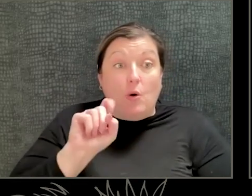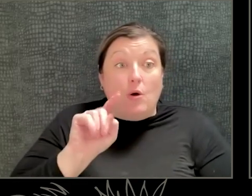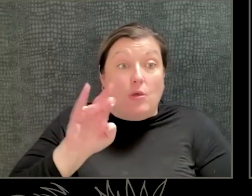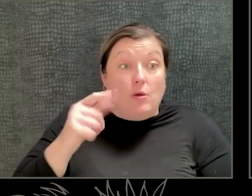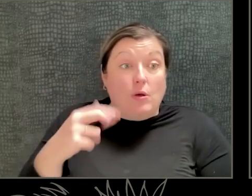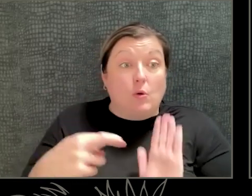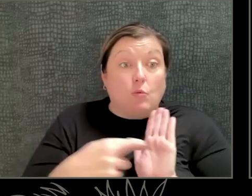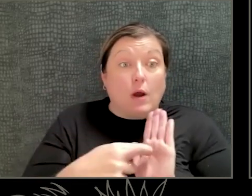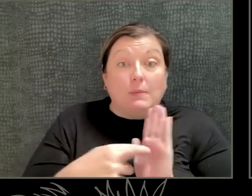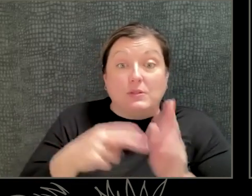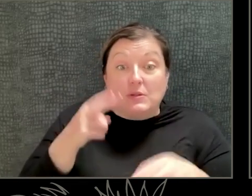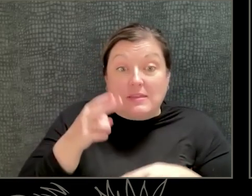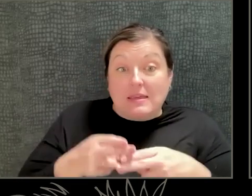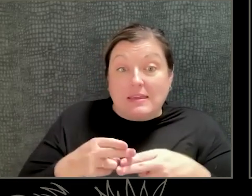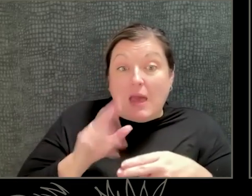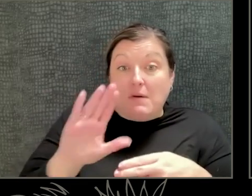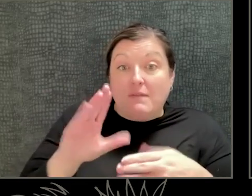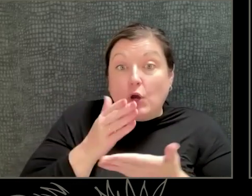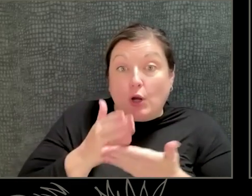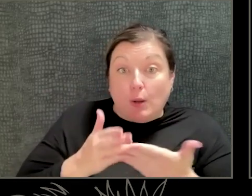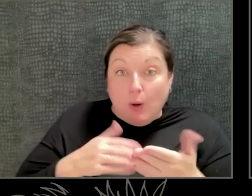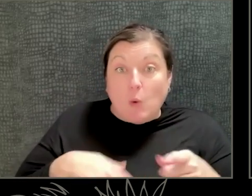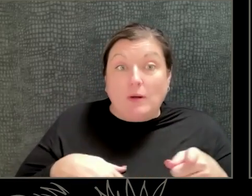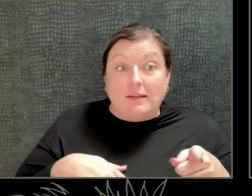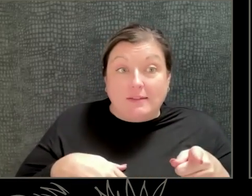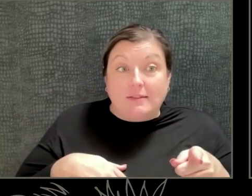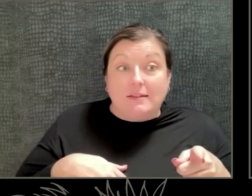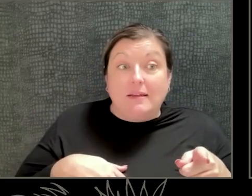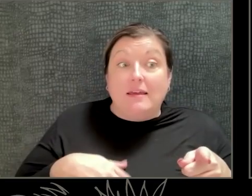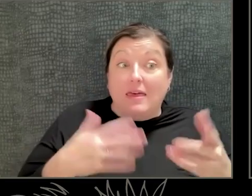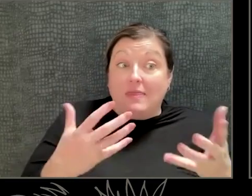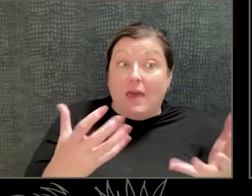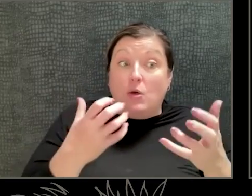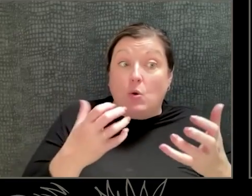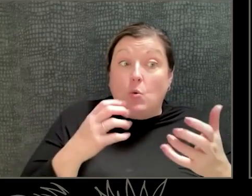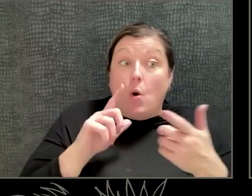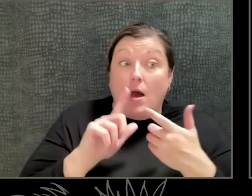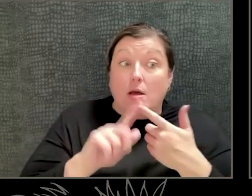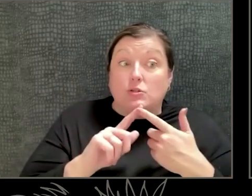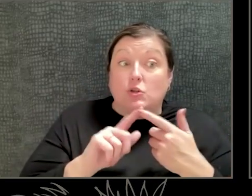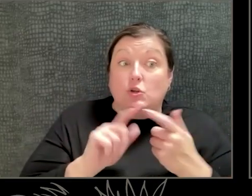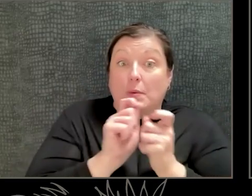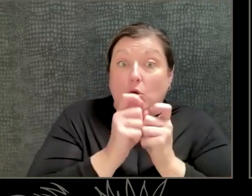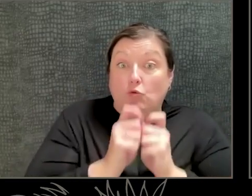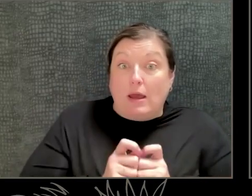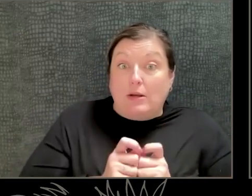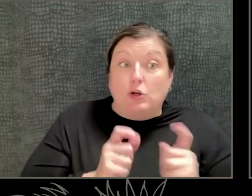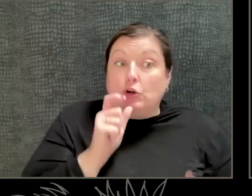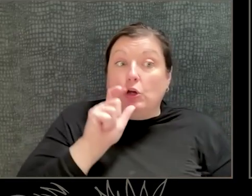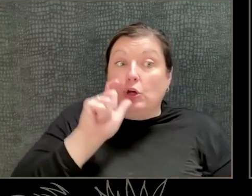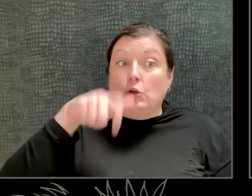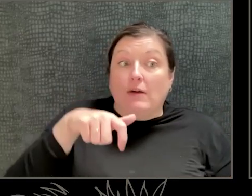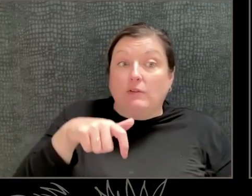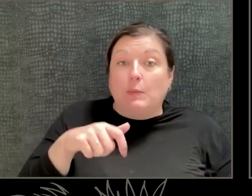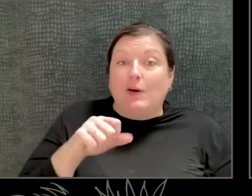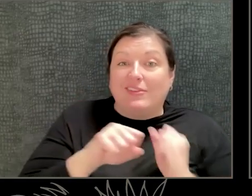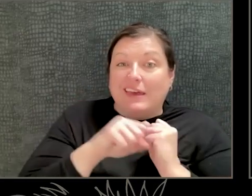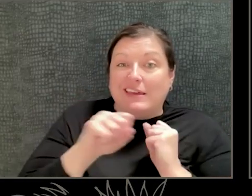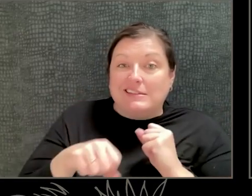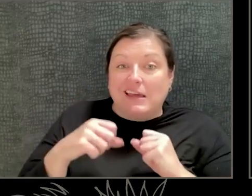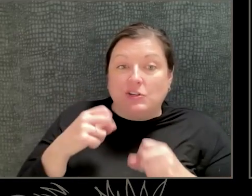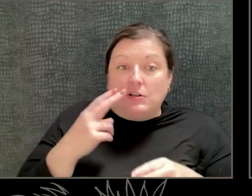your component. So this is the name of the component that you want to be rendered. You don't have to put the extension name, so no